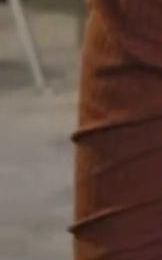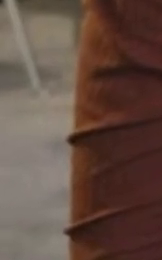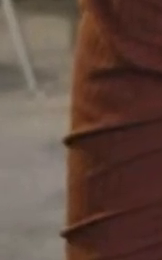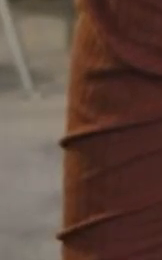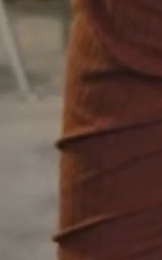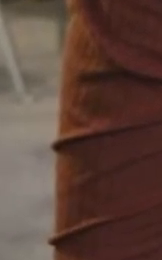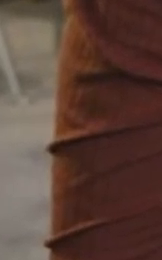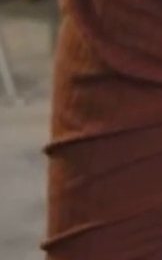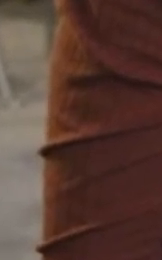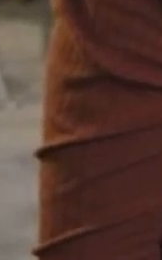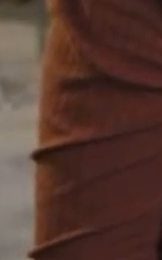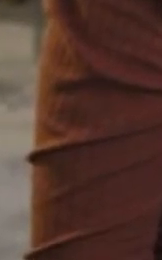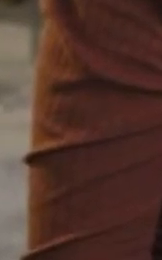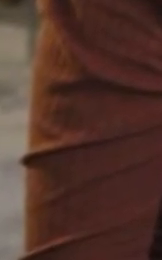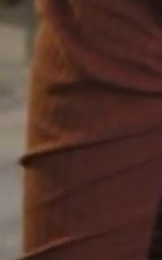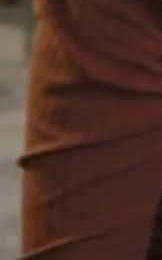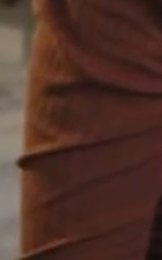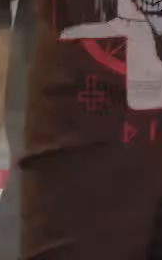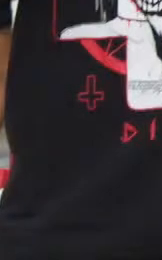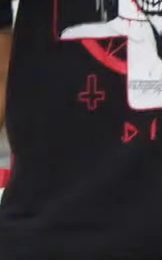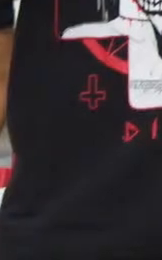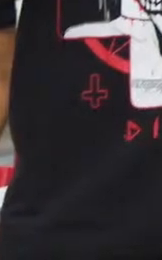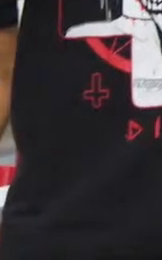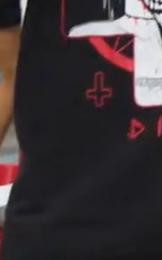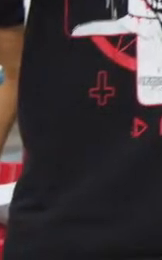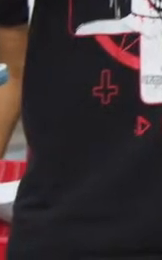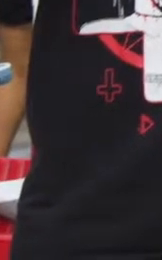www.coronaproductions.net, by phone at